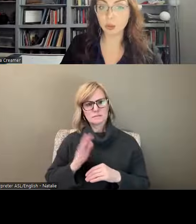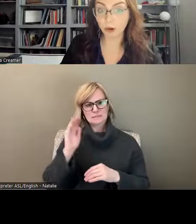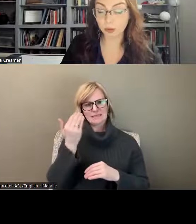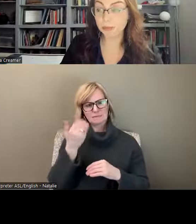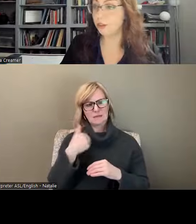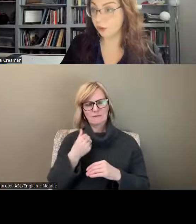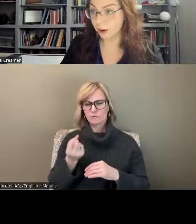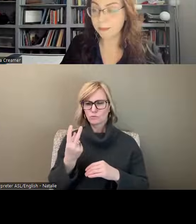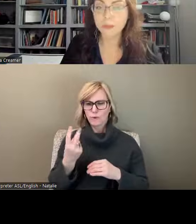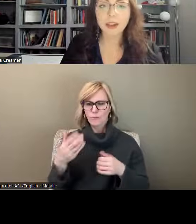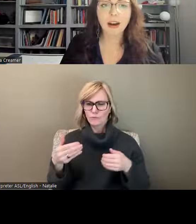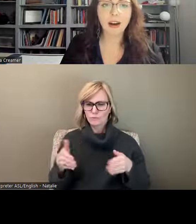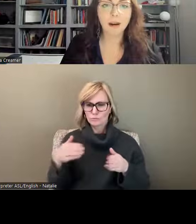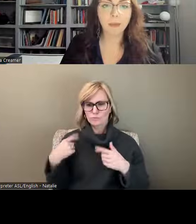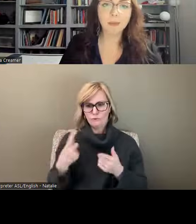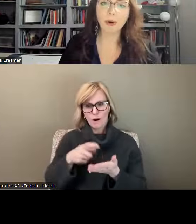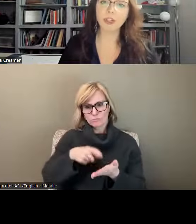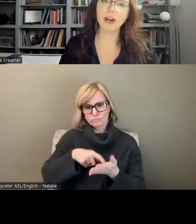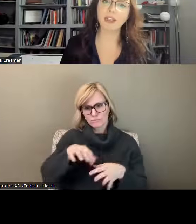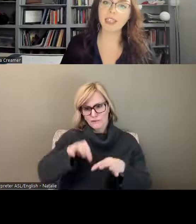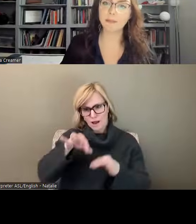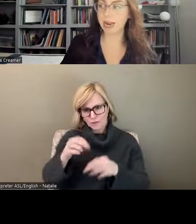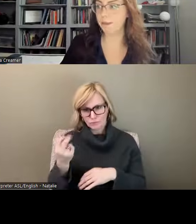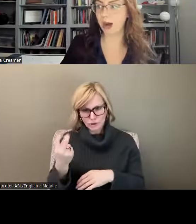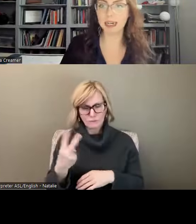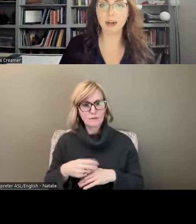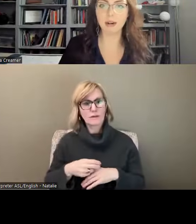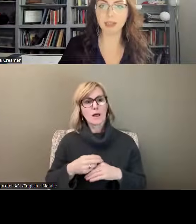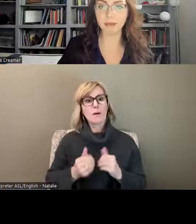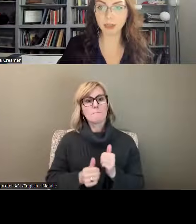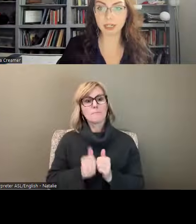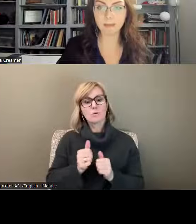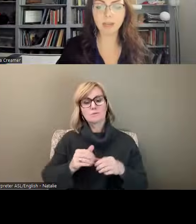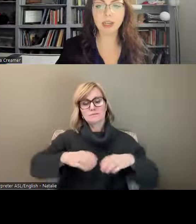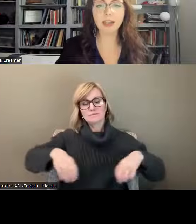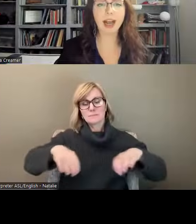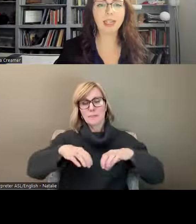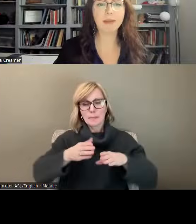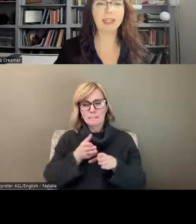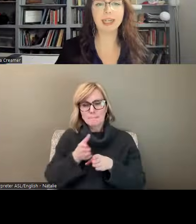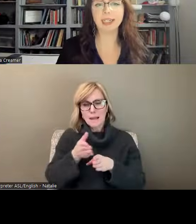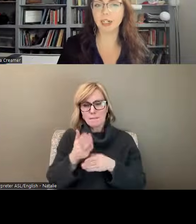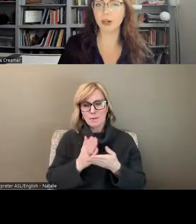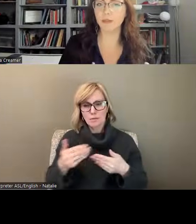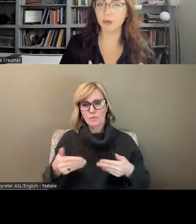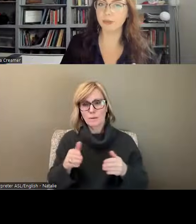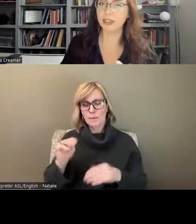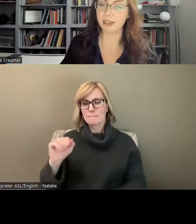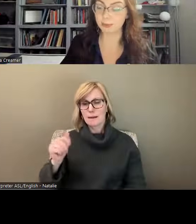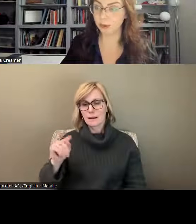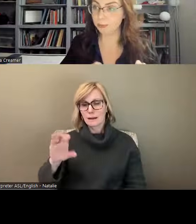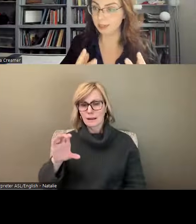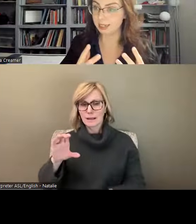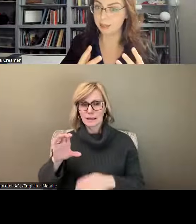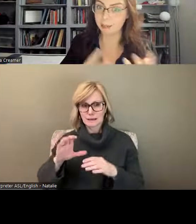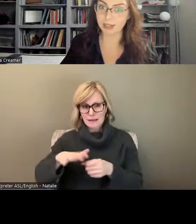at least 12 rooms so far, with more surrounding the main body of the building. The highly magnetic signature of the rooms seen